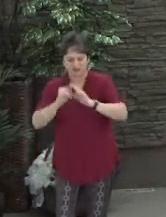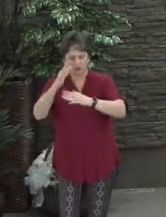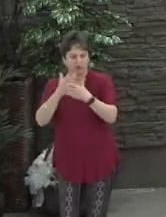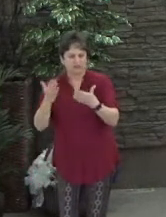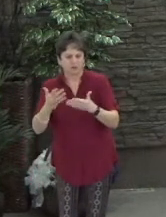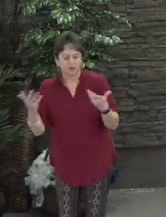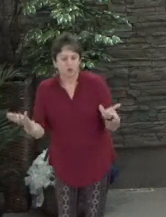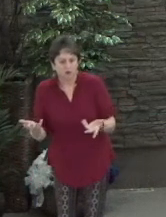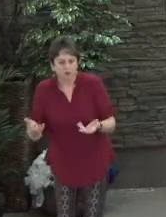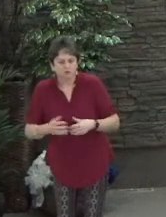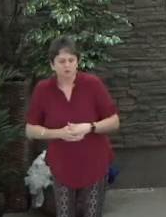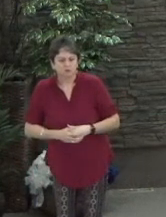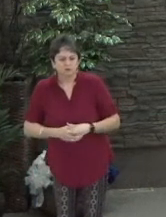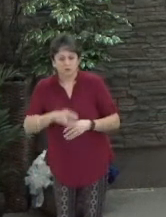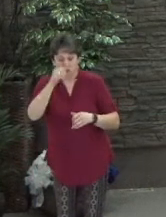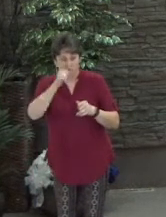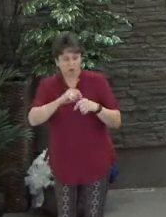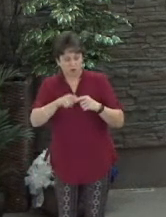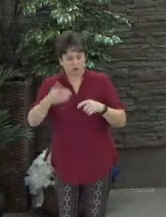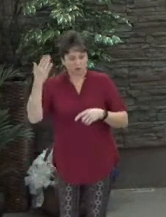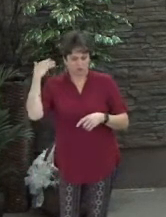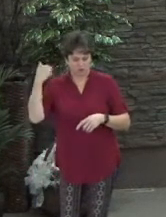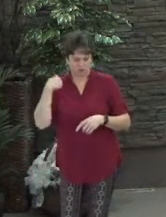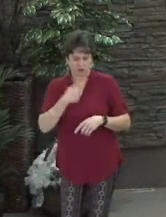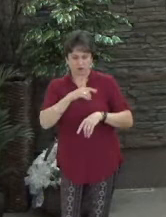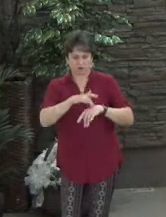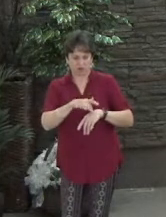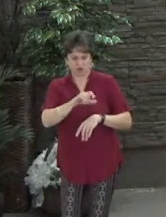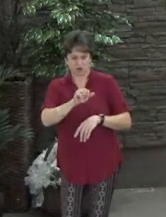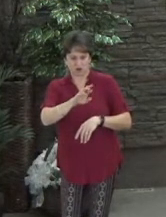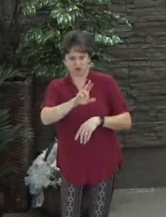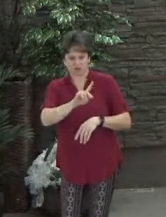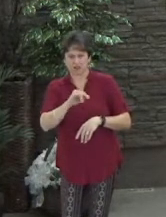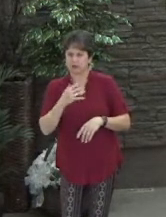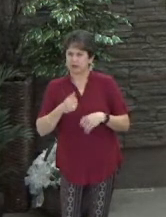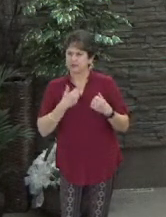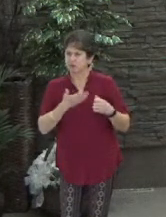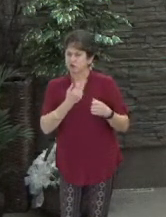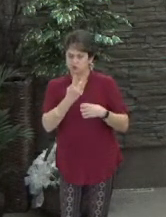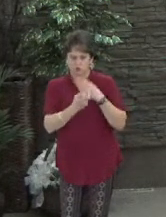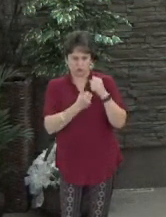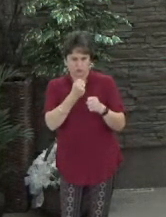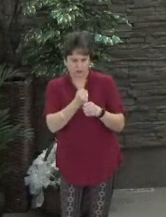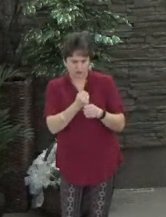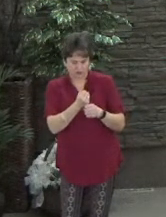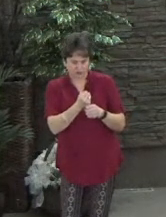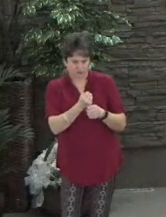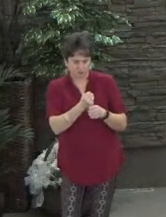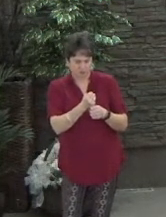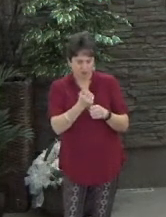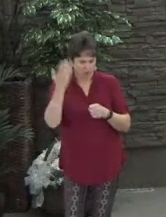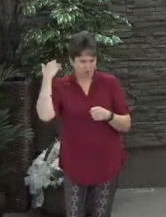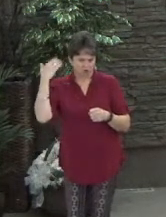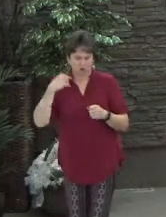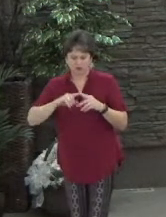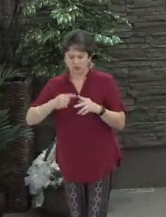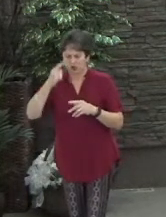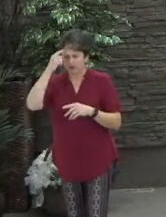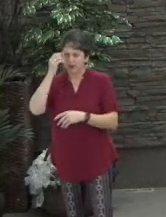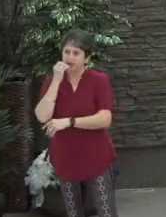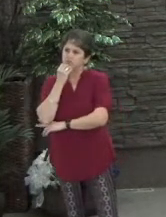something. I remember when we were in Arkansas, we had been there 2 years, and we started